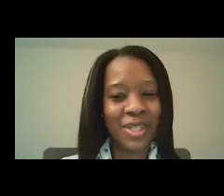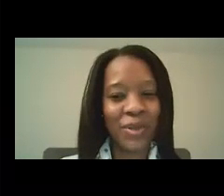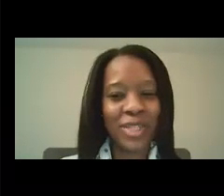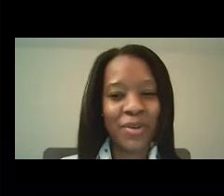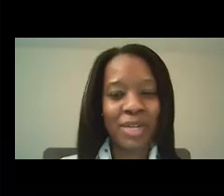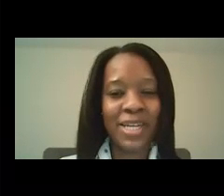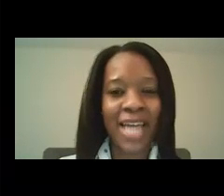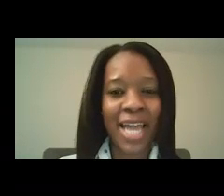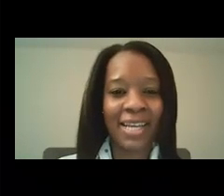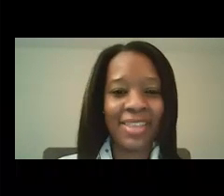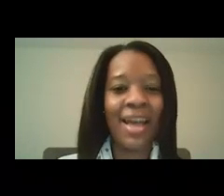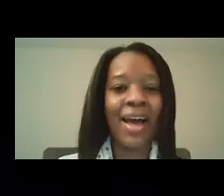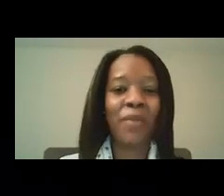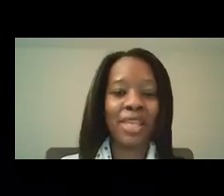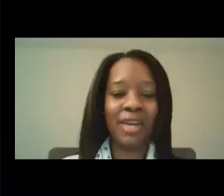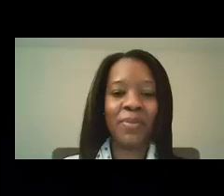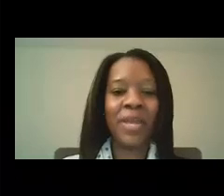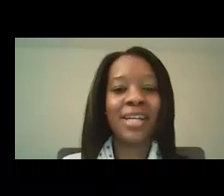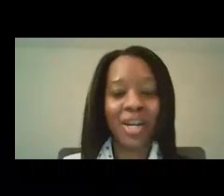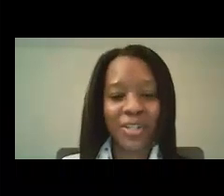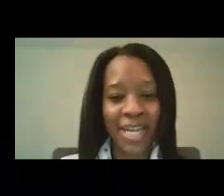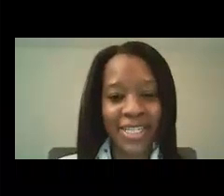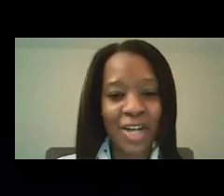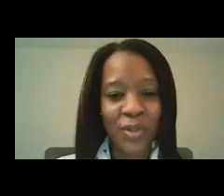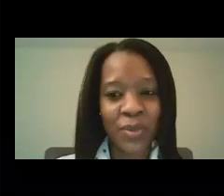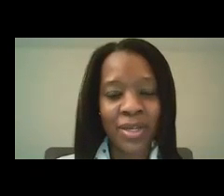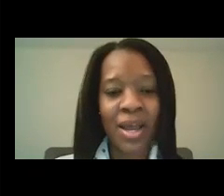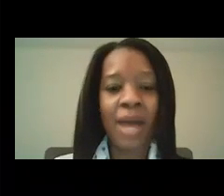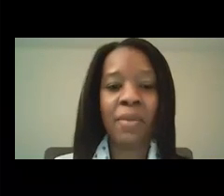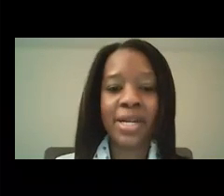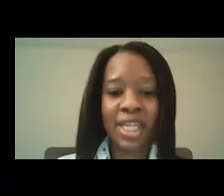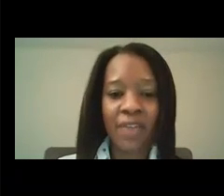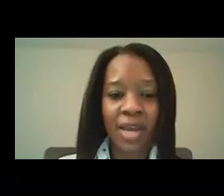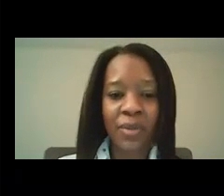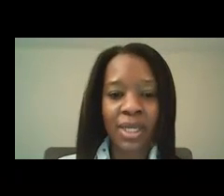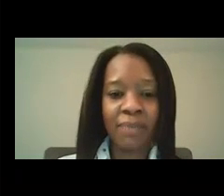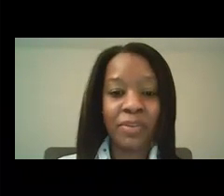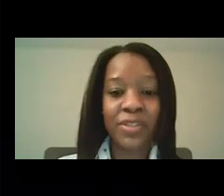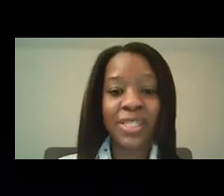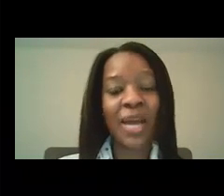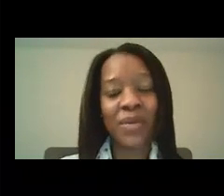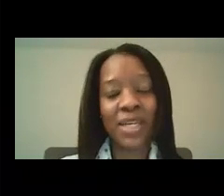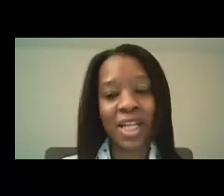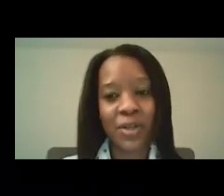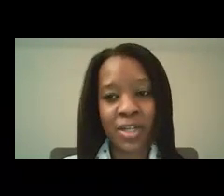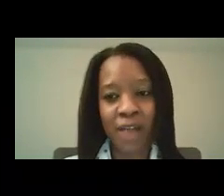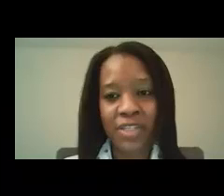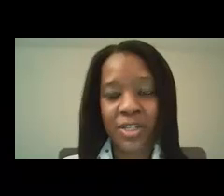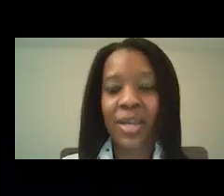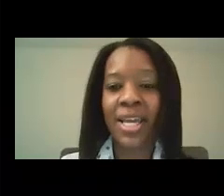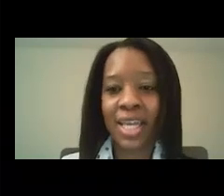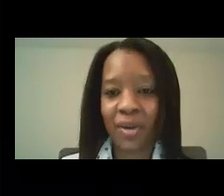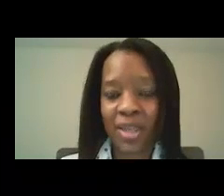next person who is going to be chatting with you, Dr. Janice Underwood, our Chief Diversity, Equity, and